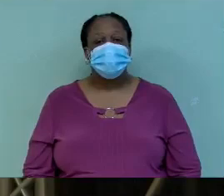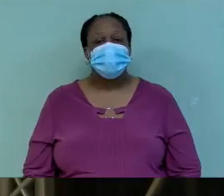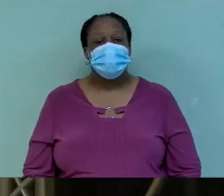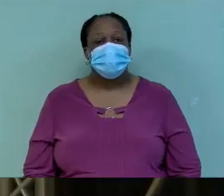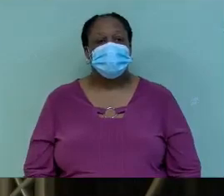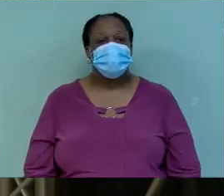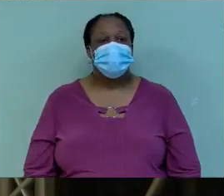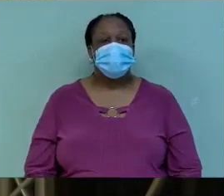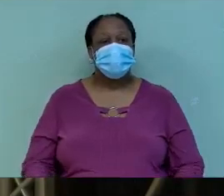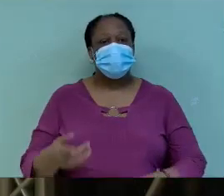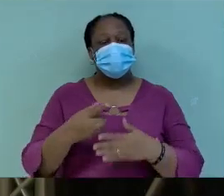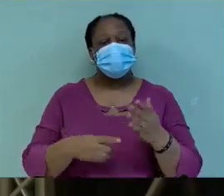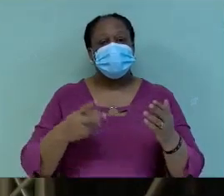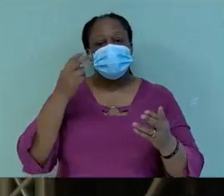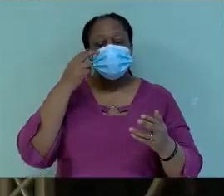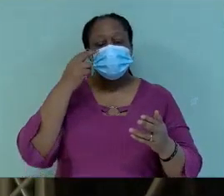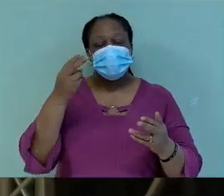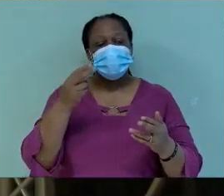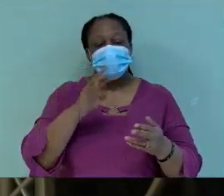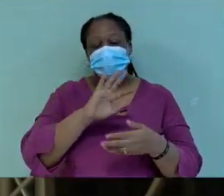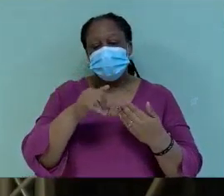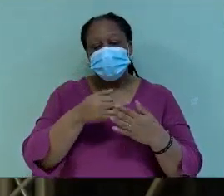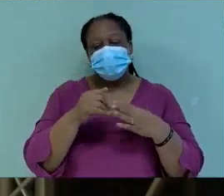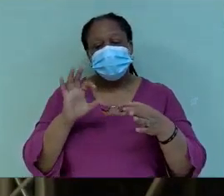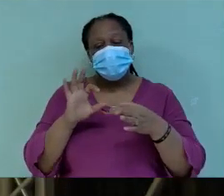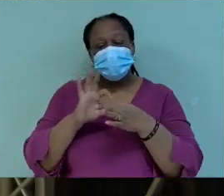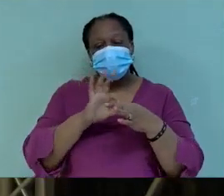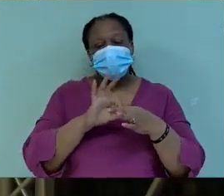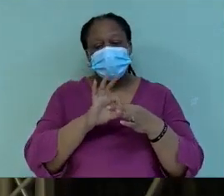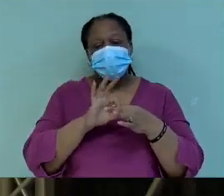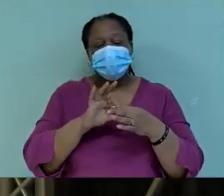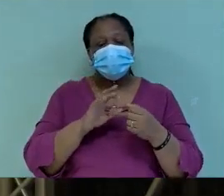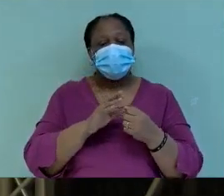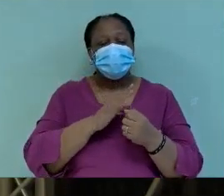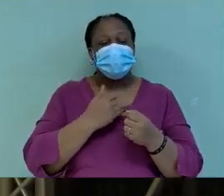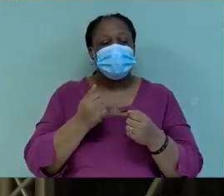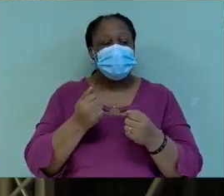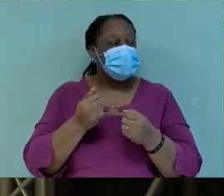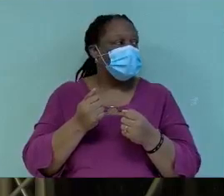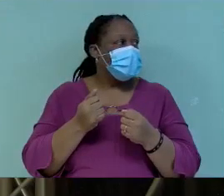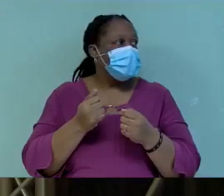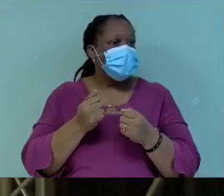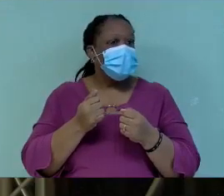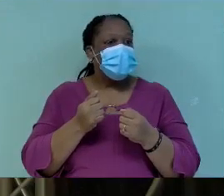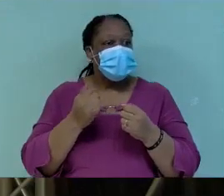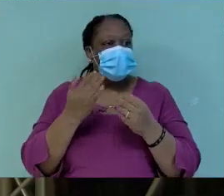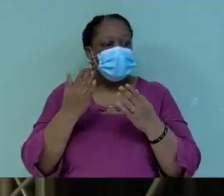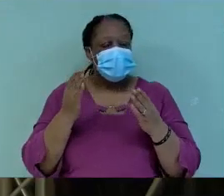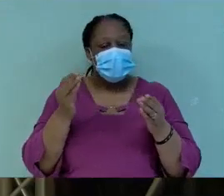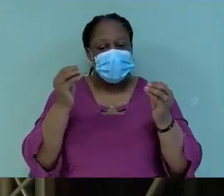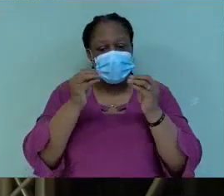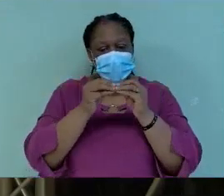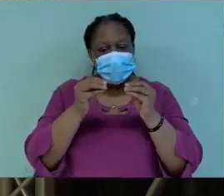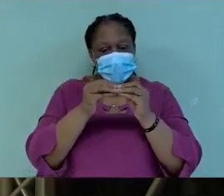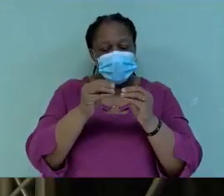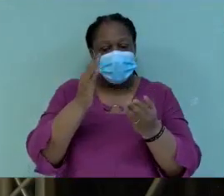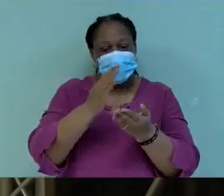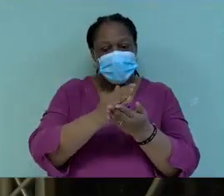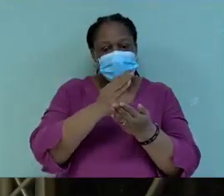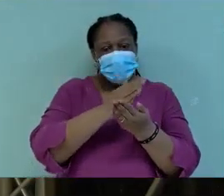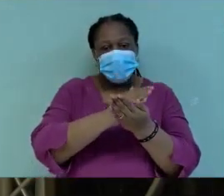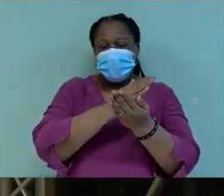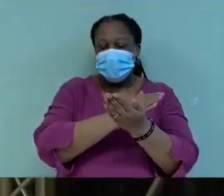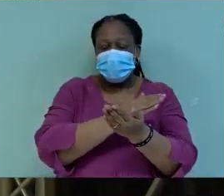From what I am seeing, the collaboration has brought about an increase in the